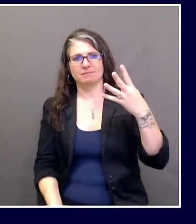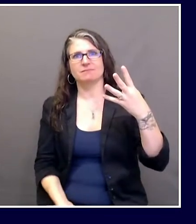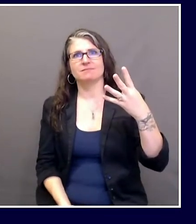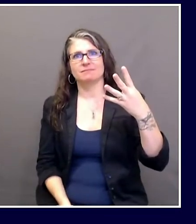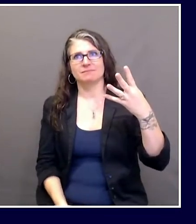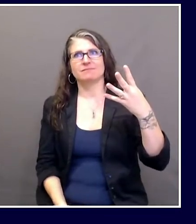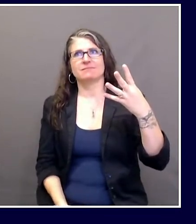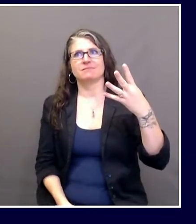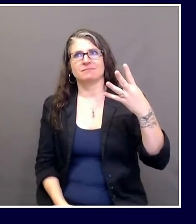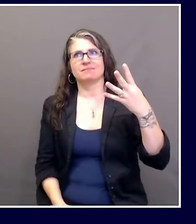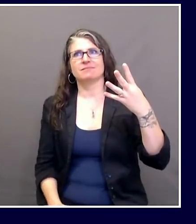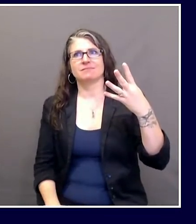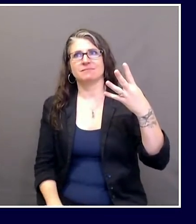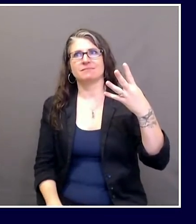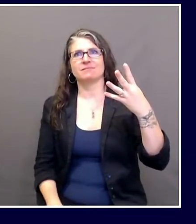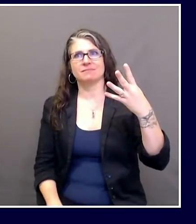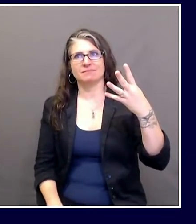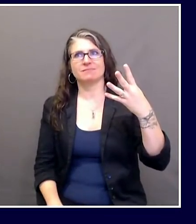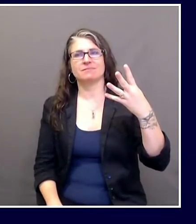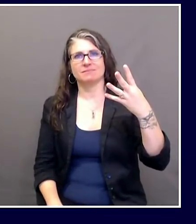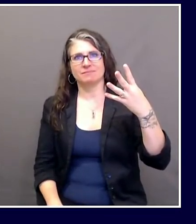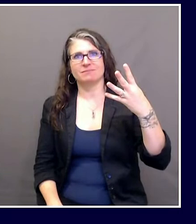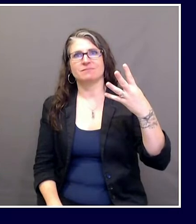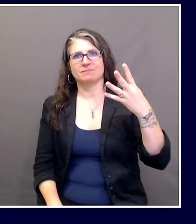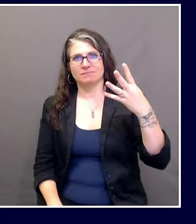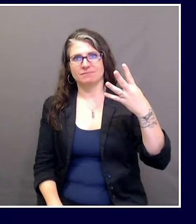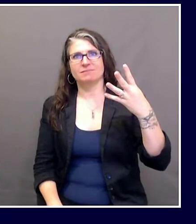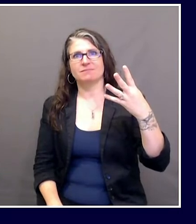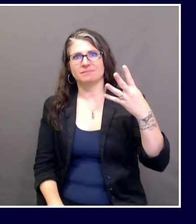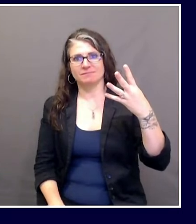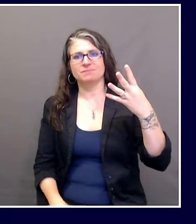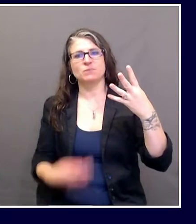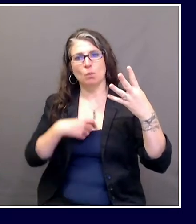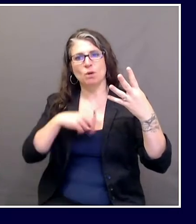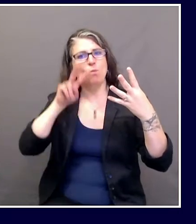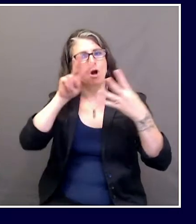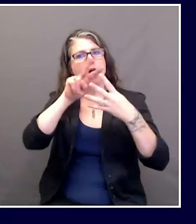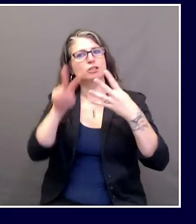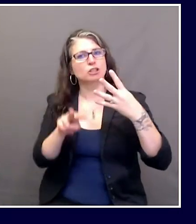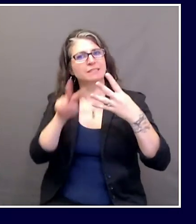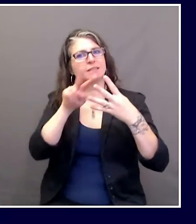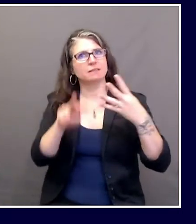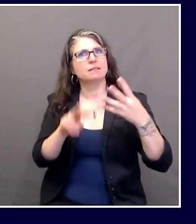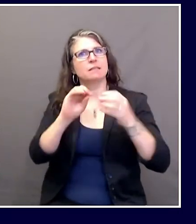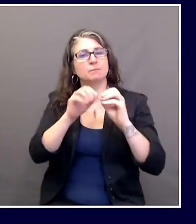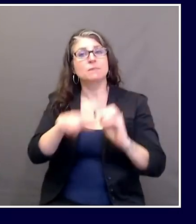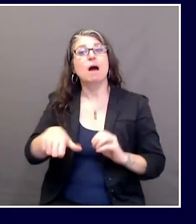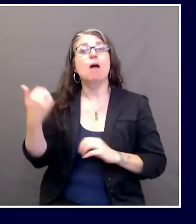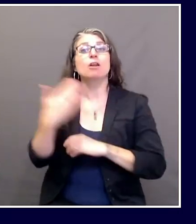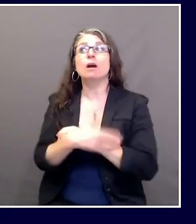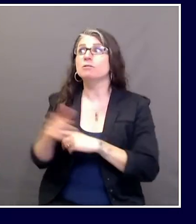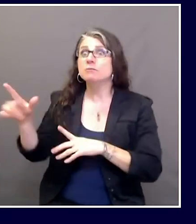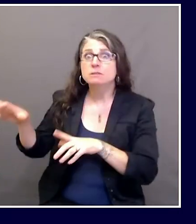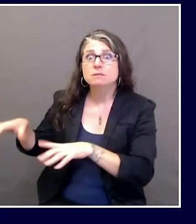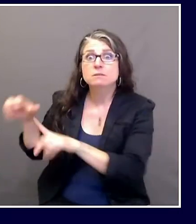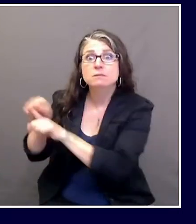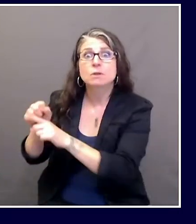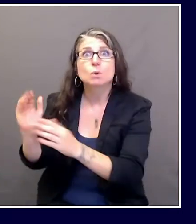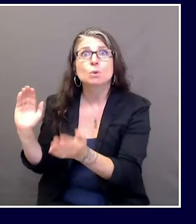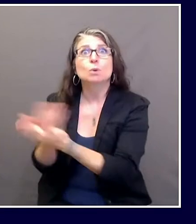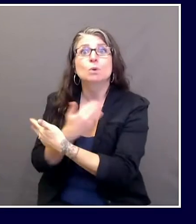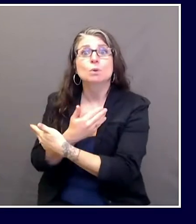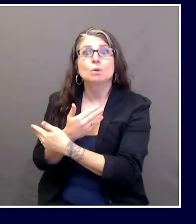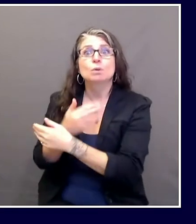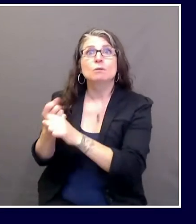We are keeping track on these emerging variants, particularly this hybrid that was recently detected